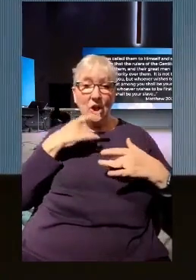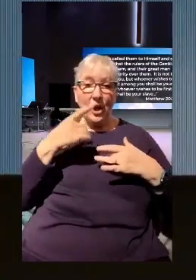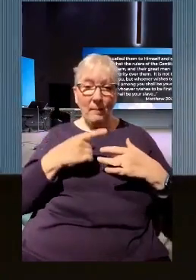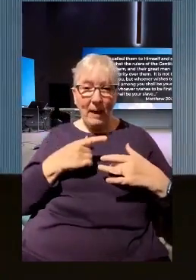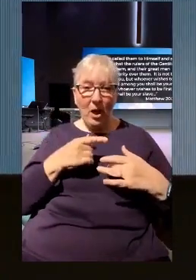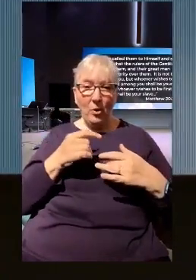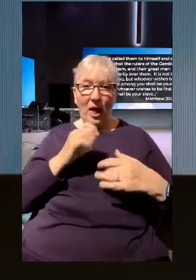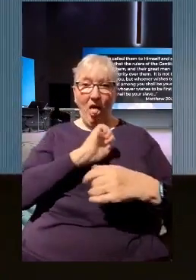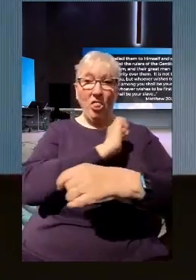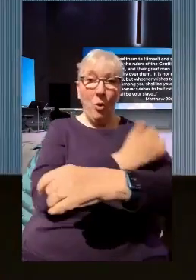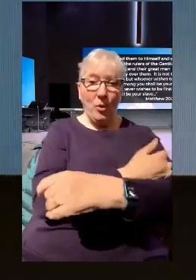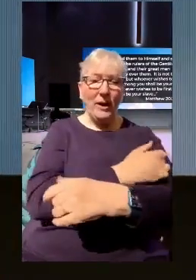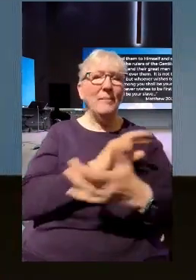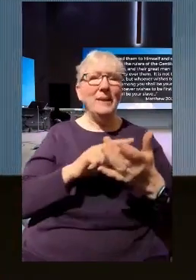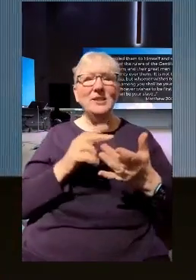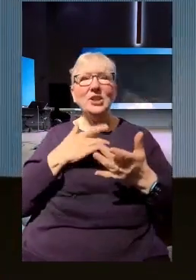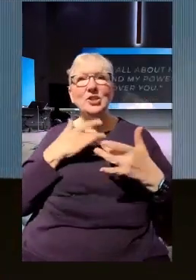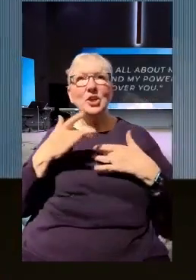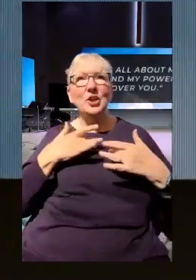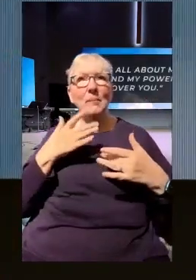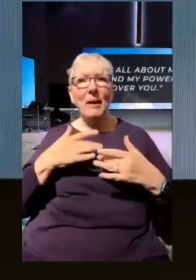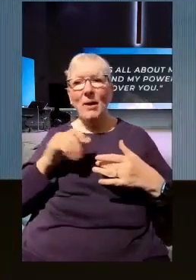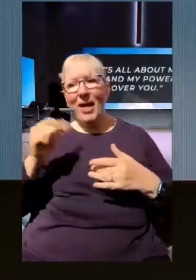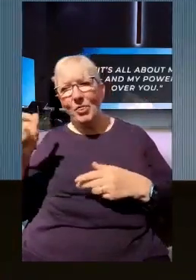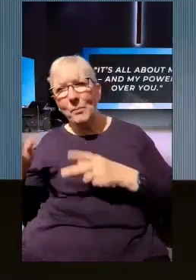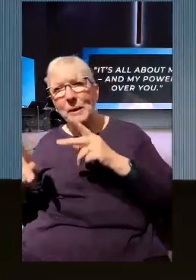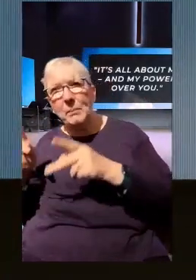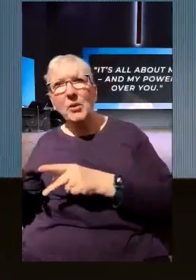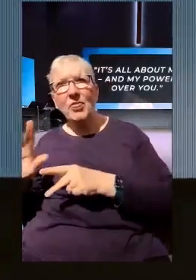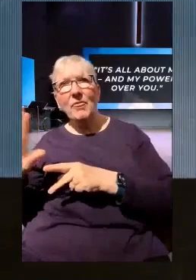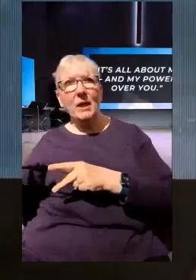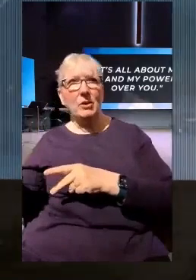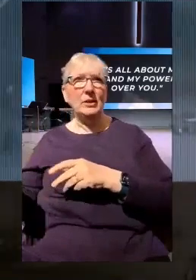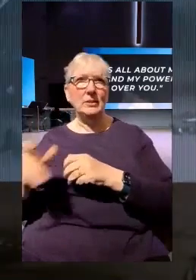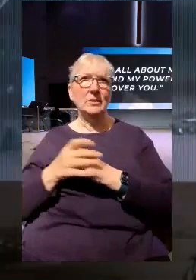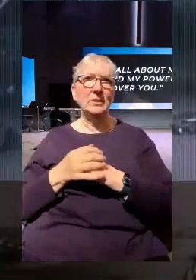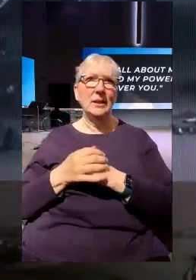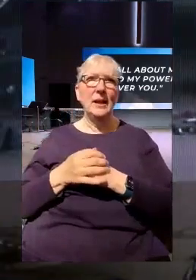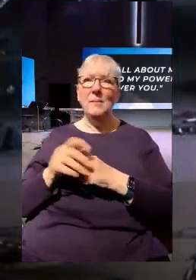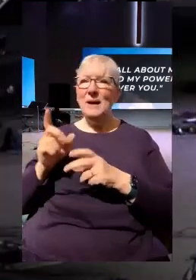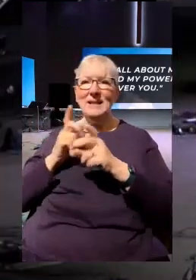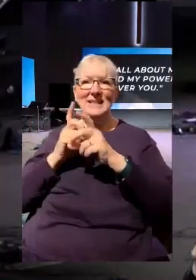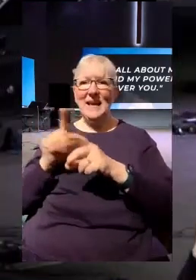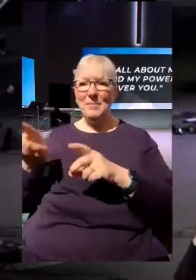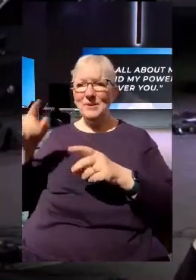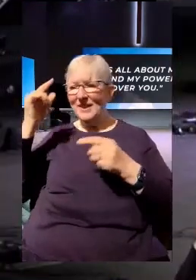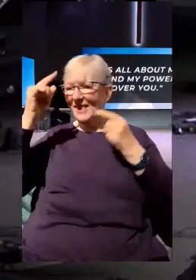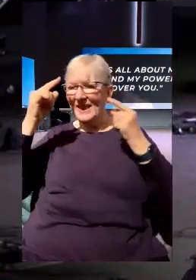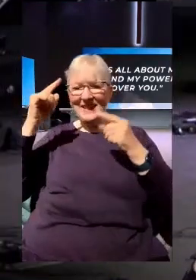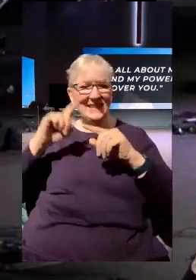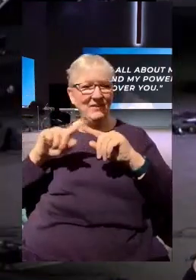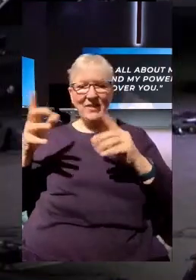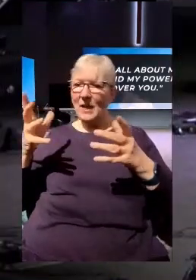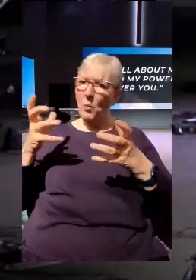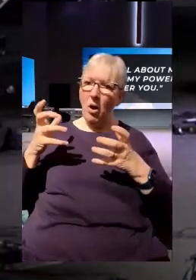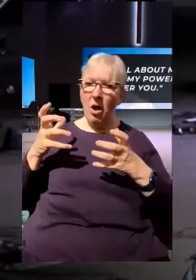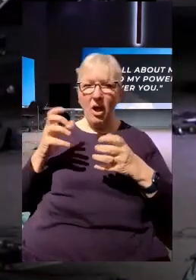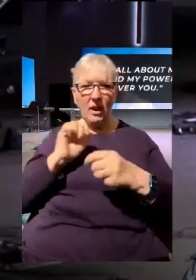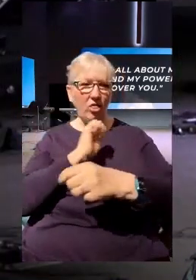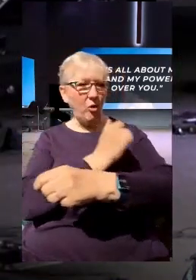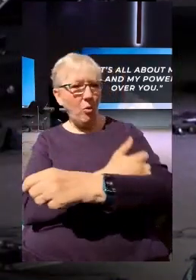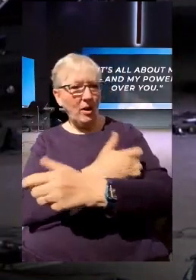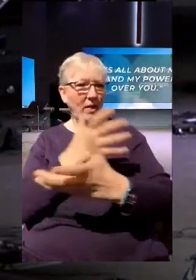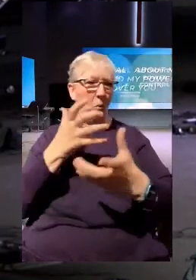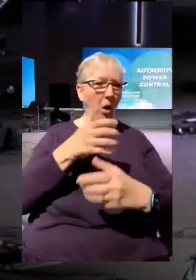heads are right now. It's all about me and my power over you is where they're thinking, where they are.